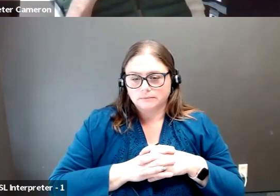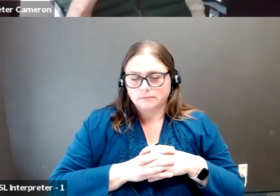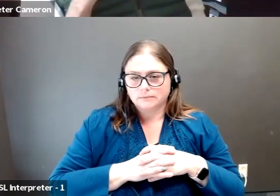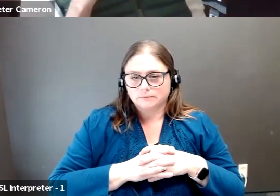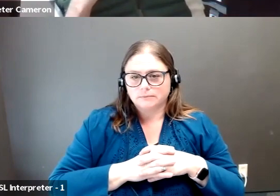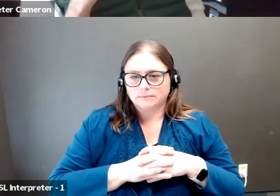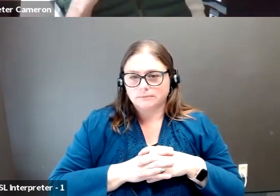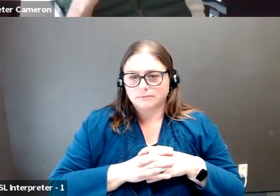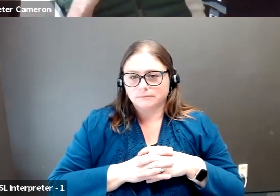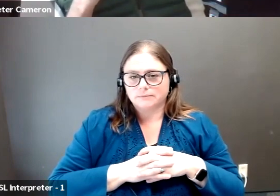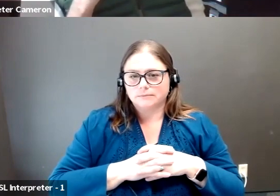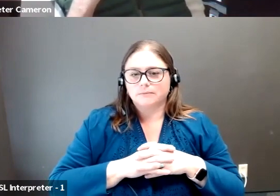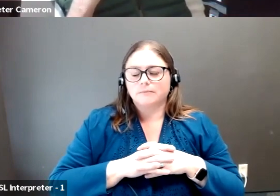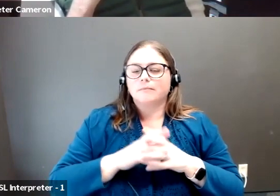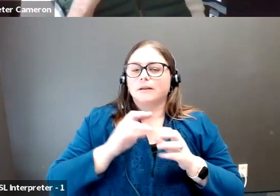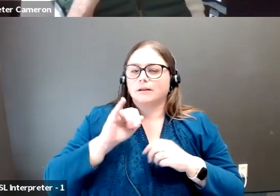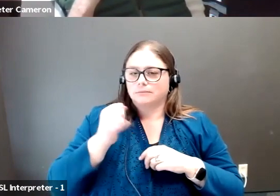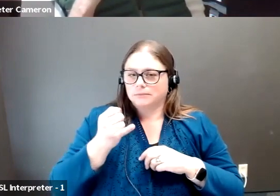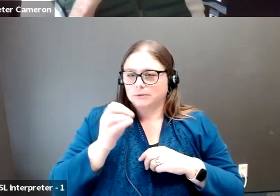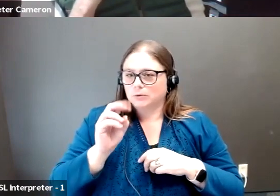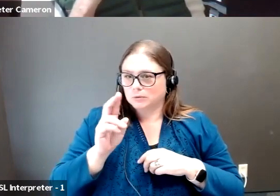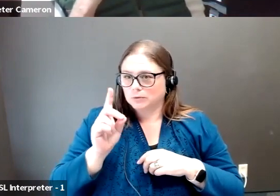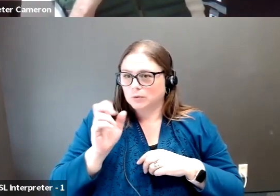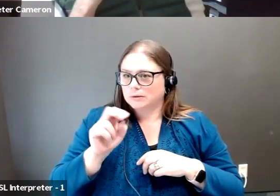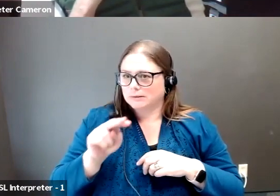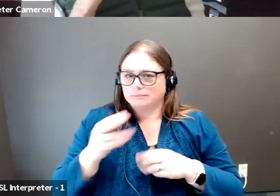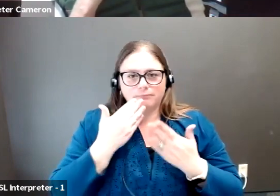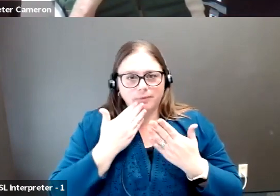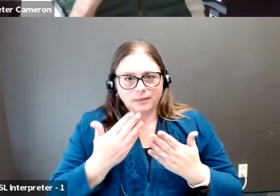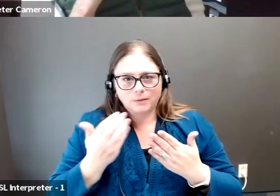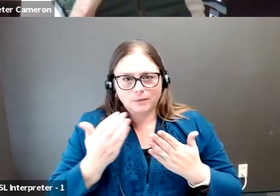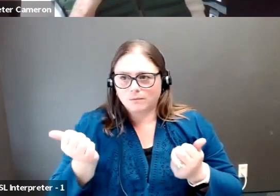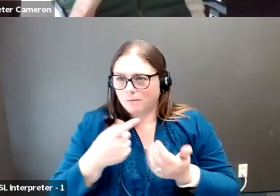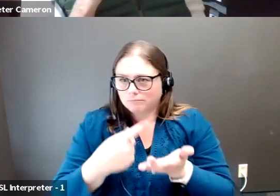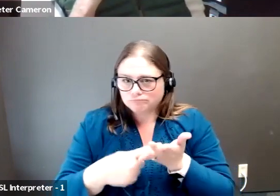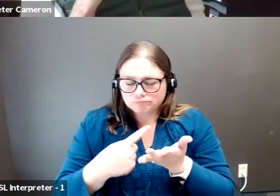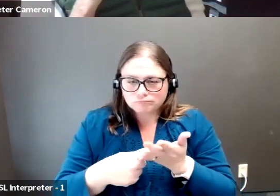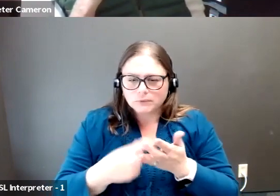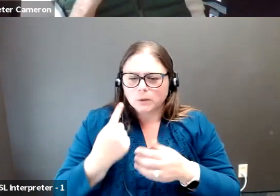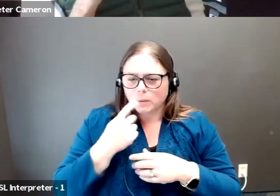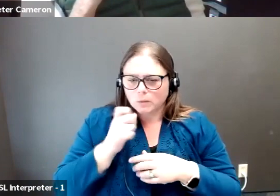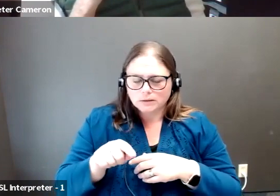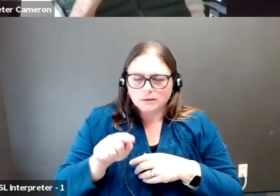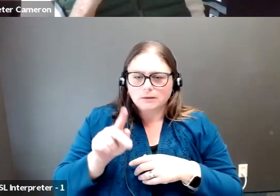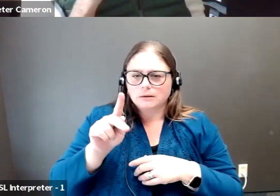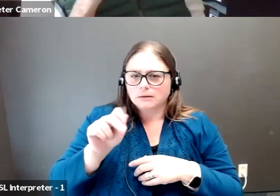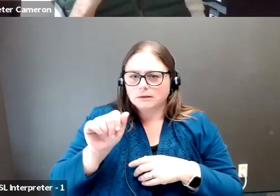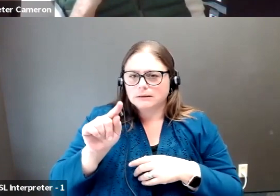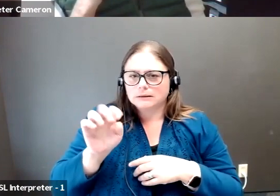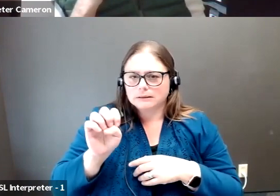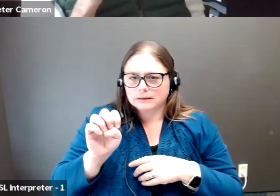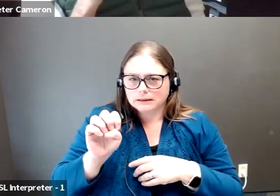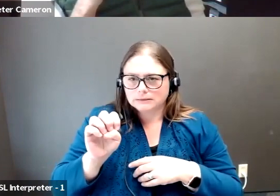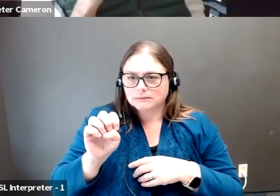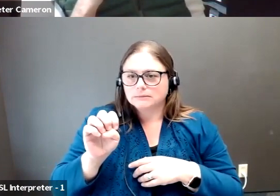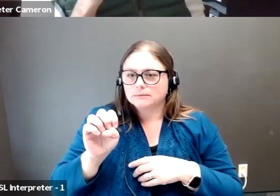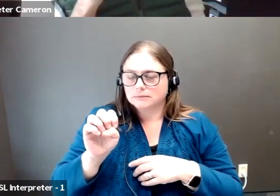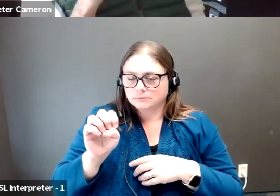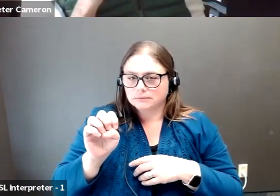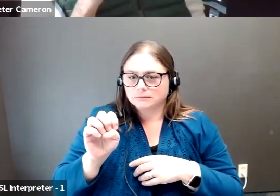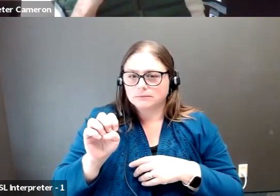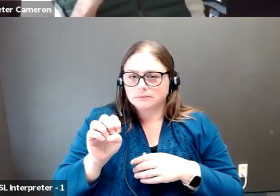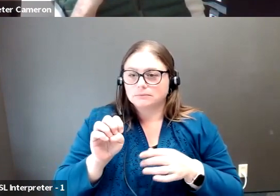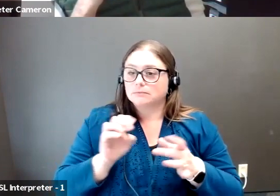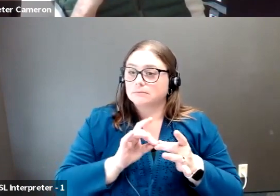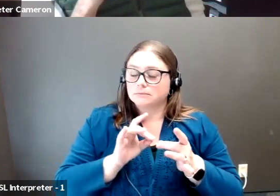Awesome. Thank you, everyone. Kate has a question in the chat box. Kate